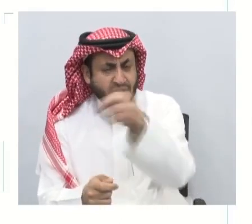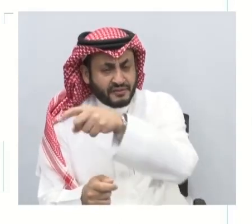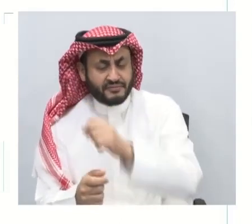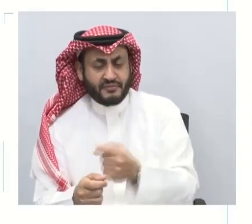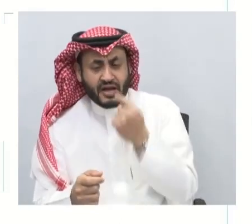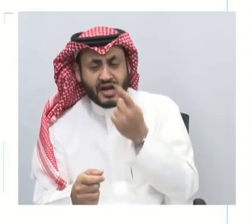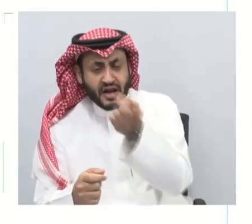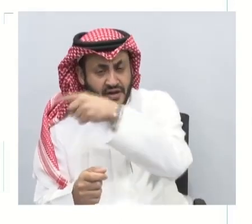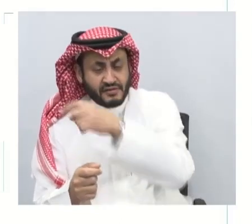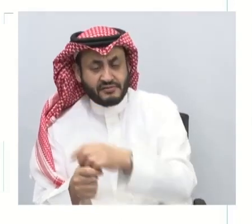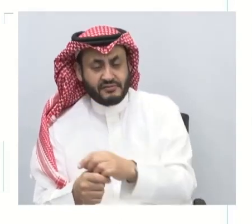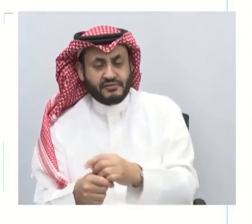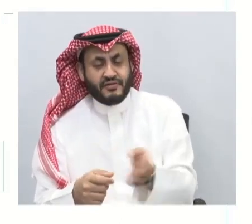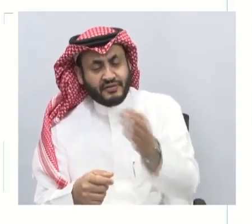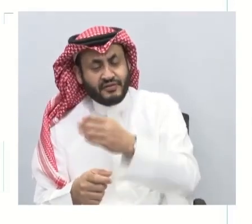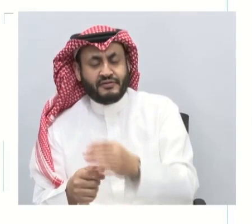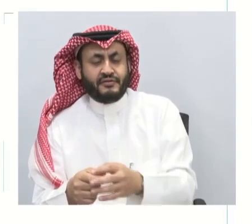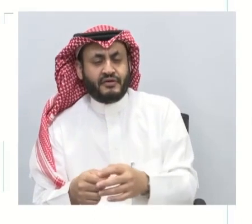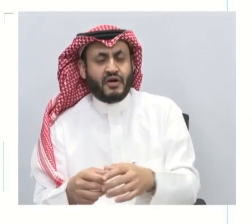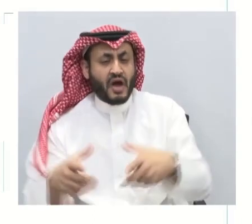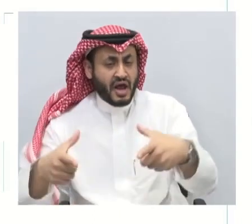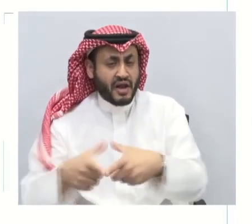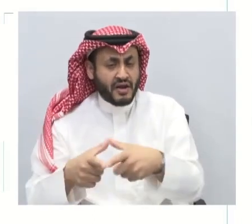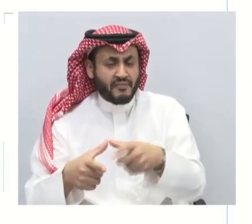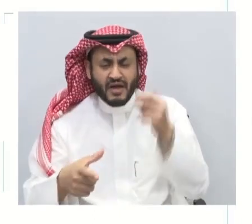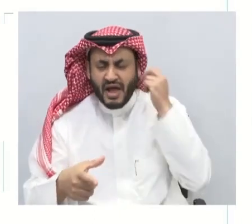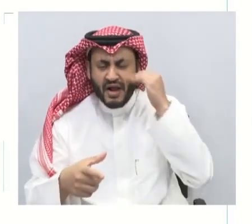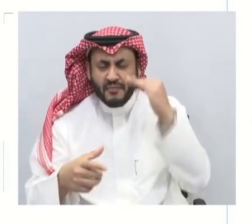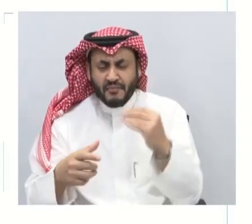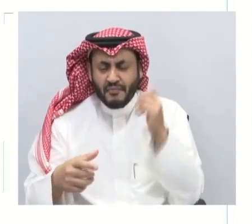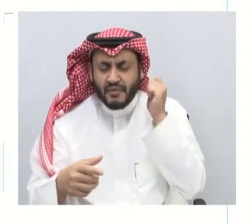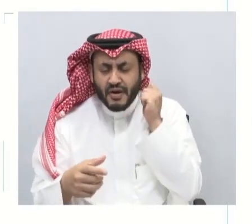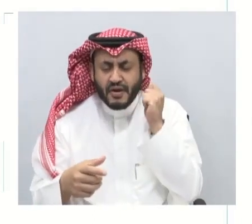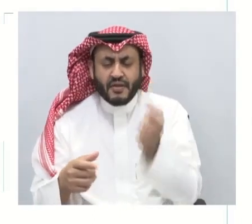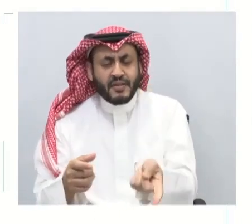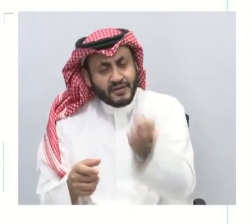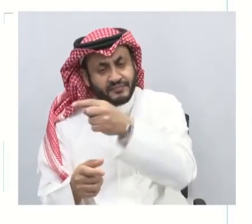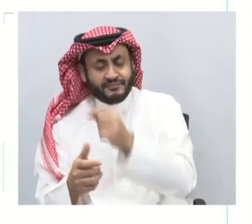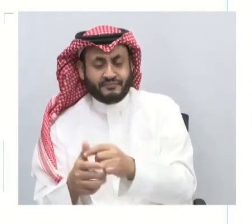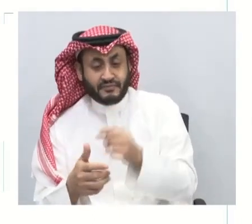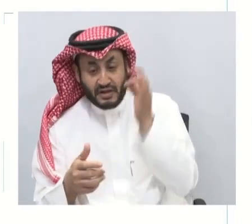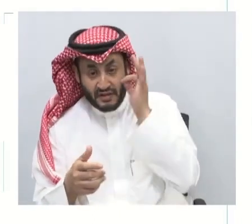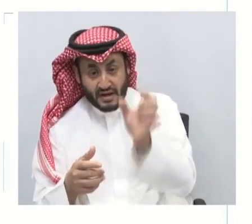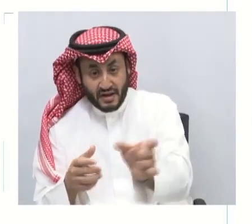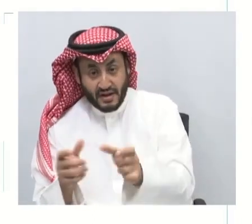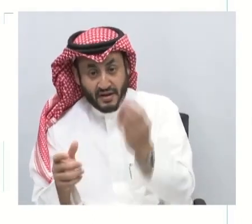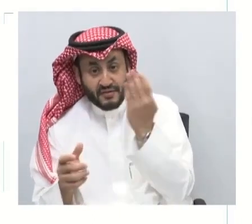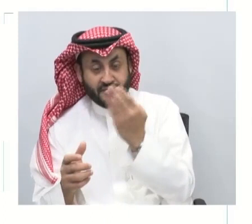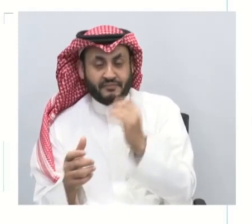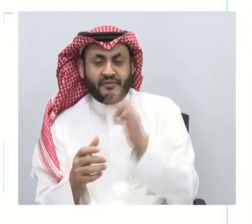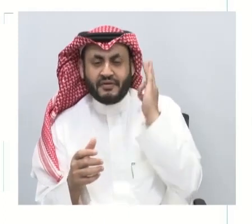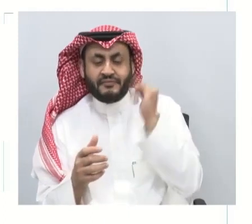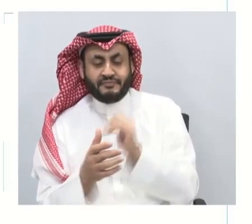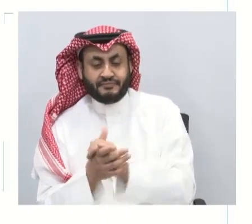his room be noisy or quiet next year? This is also what we're going to find out when we